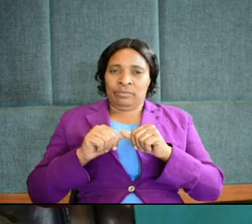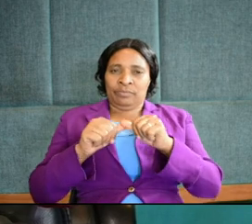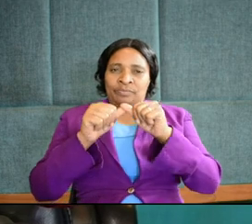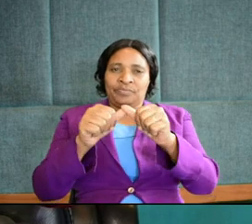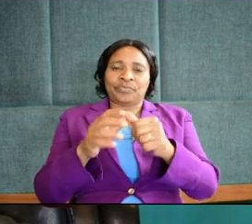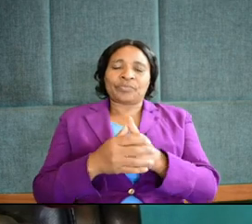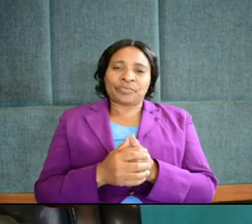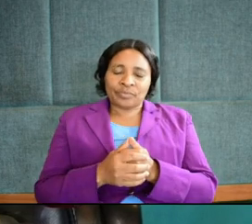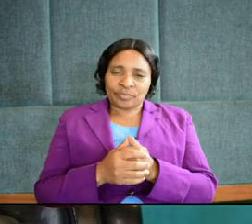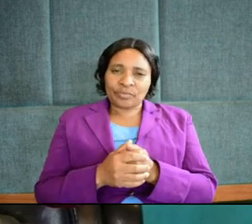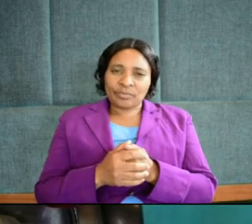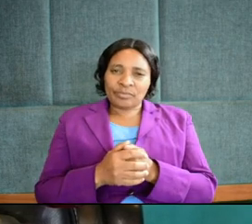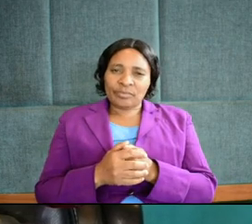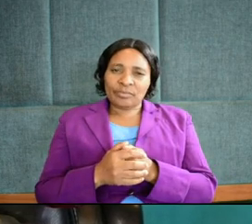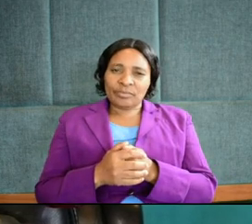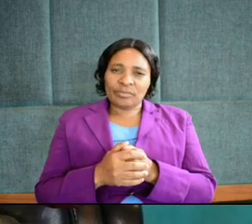continue